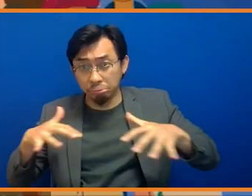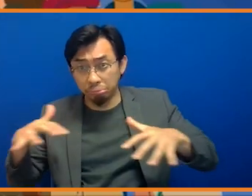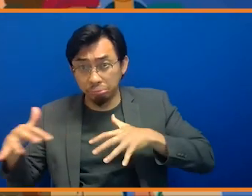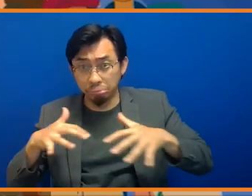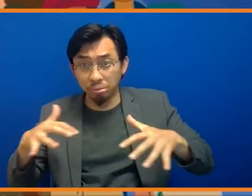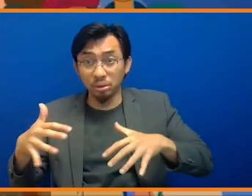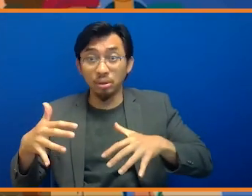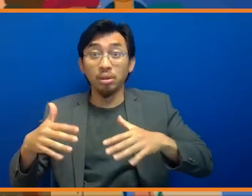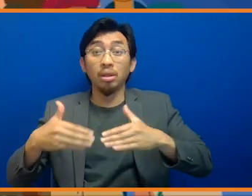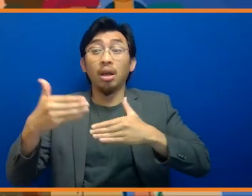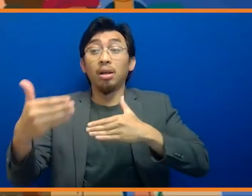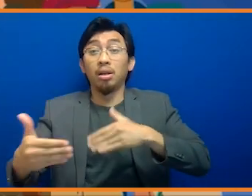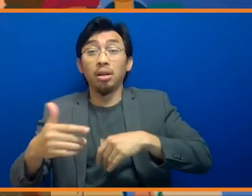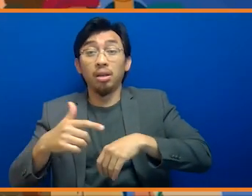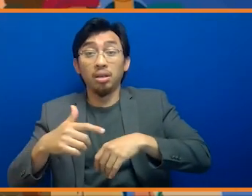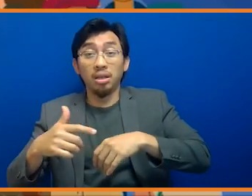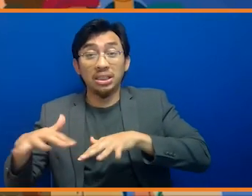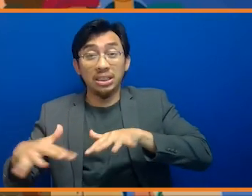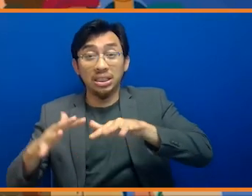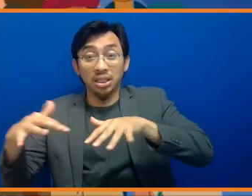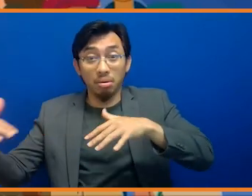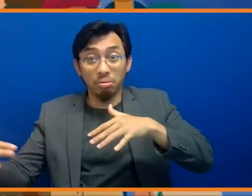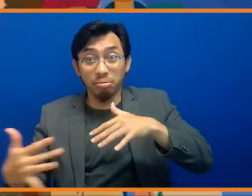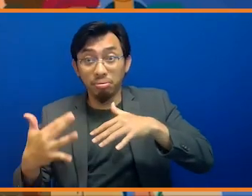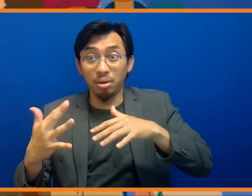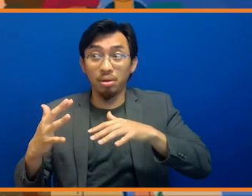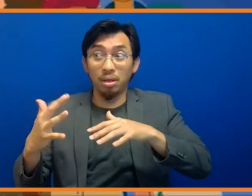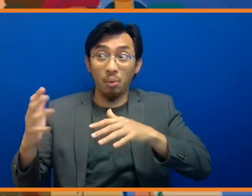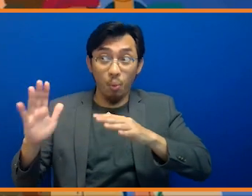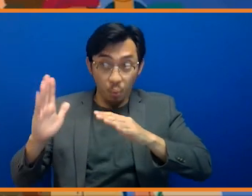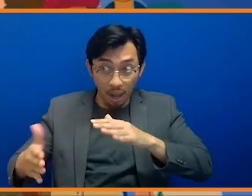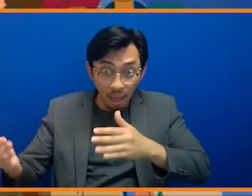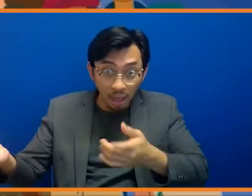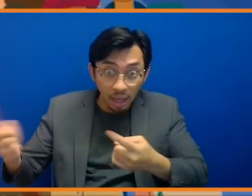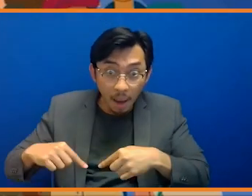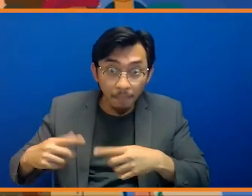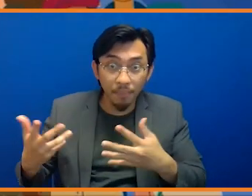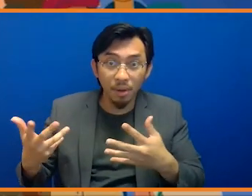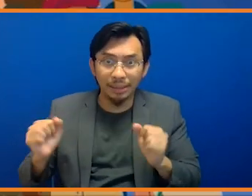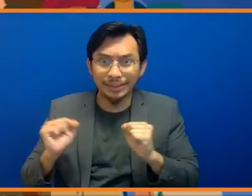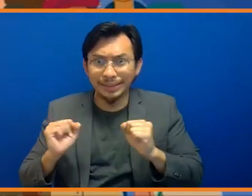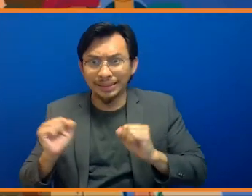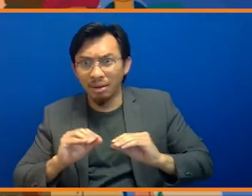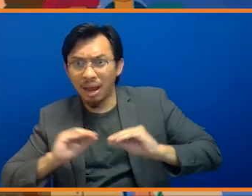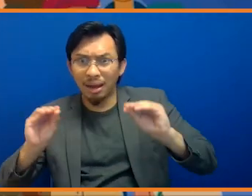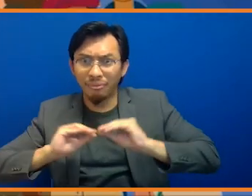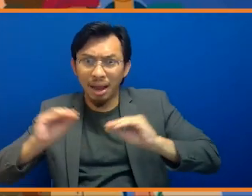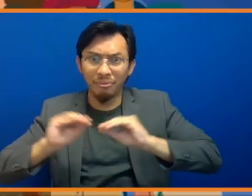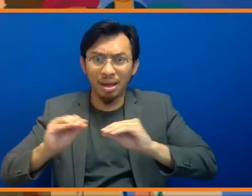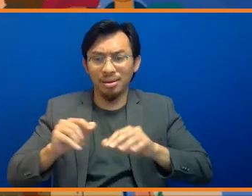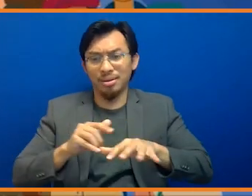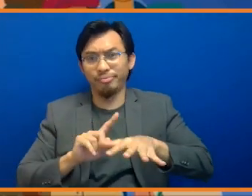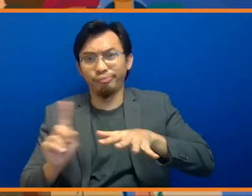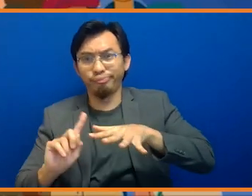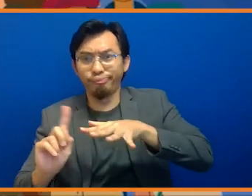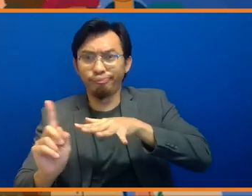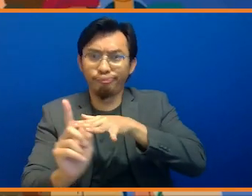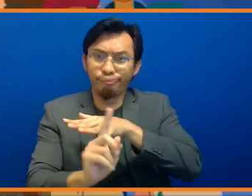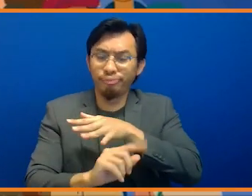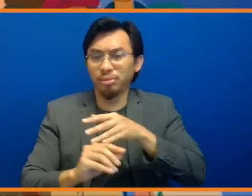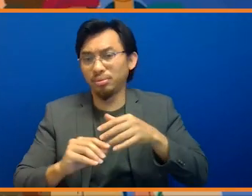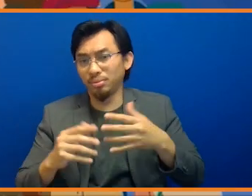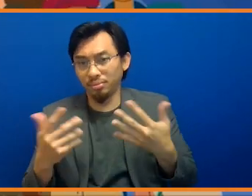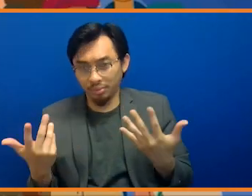then seawater retreat, and then tsunami will come, please quickly evacuate.